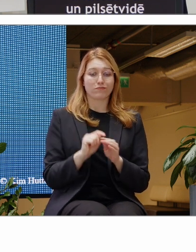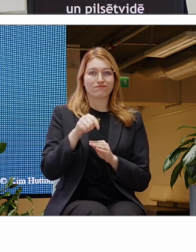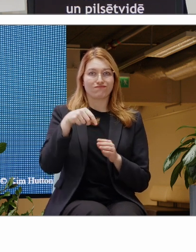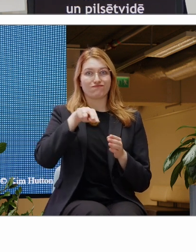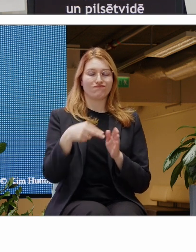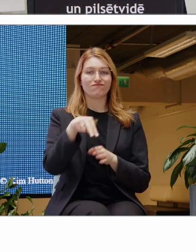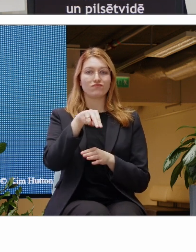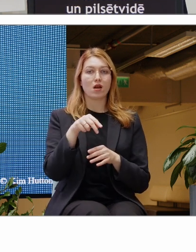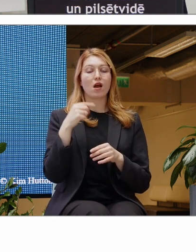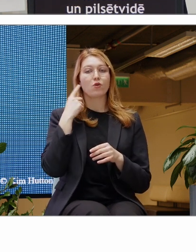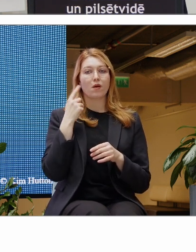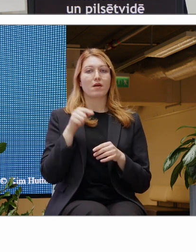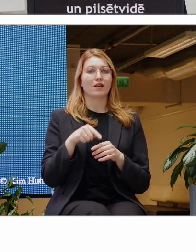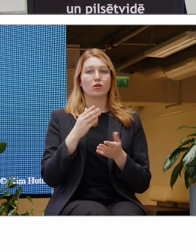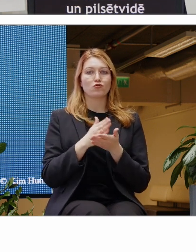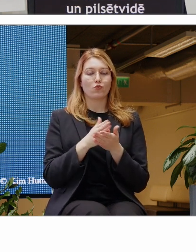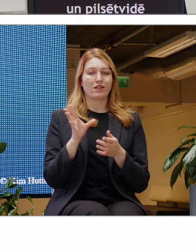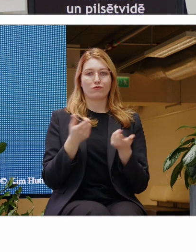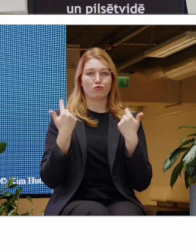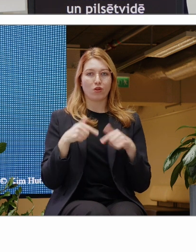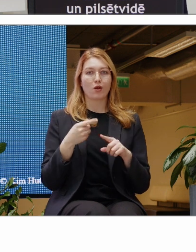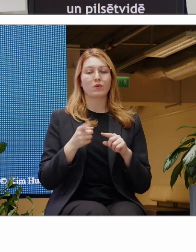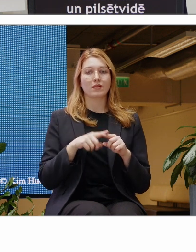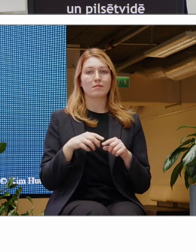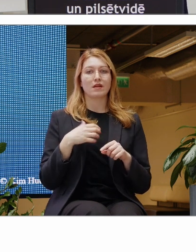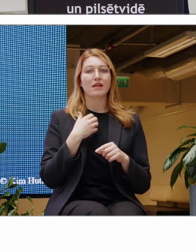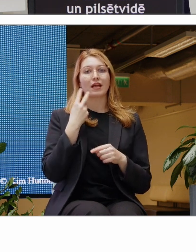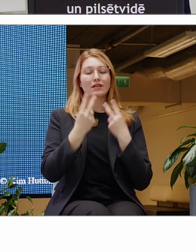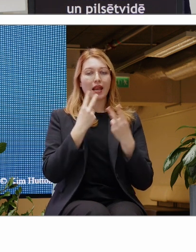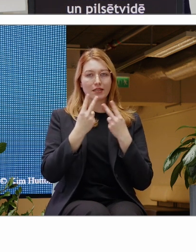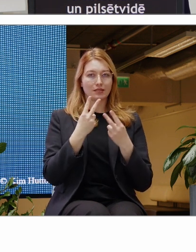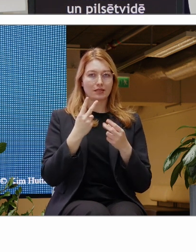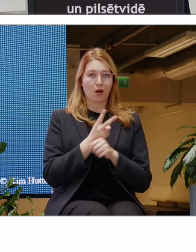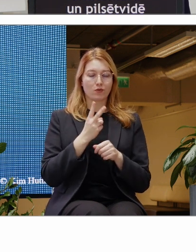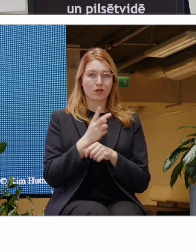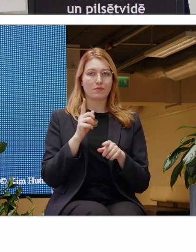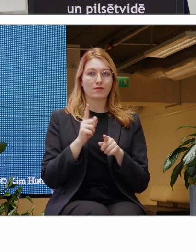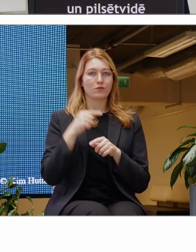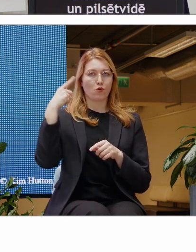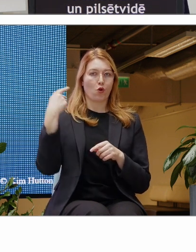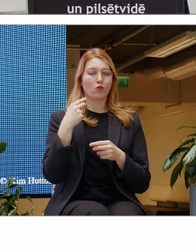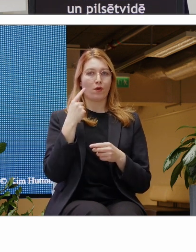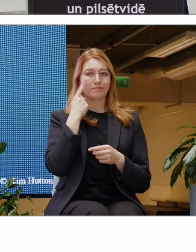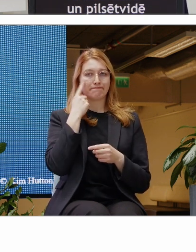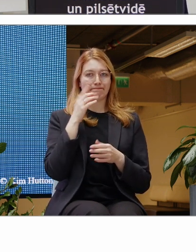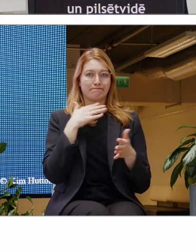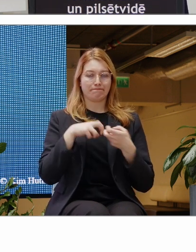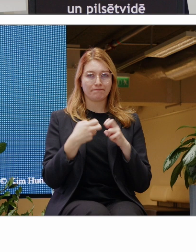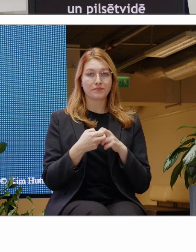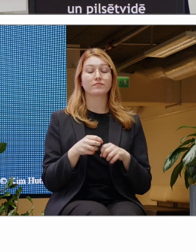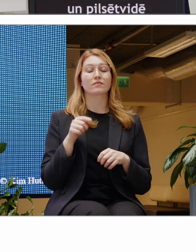the news. But it's happening all the time. And we had a person with visual disabilities sadly lose their life in London. That